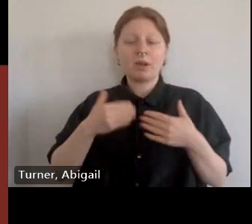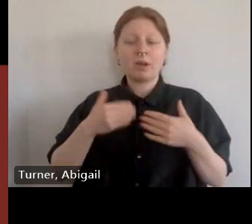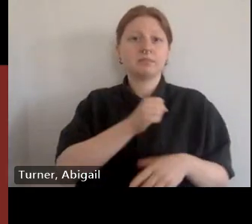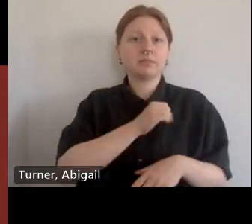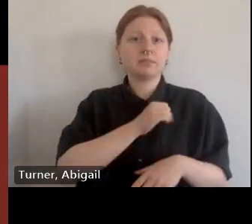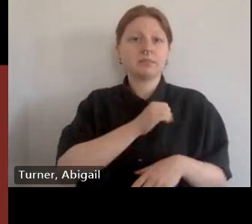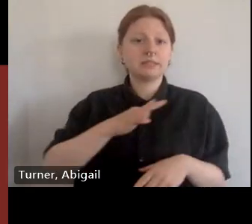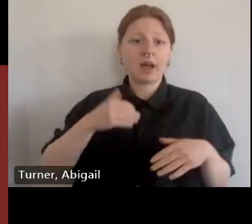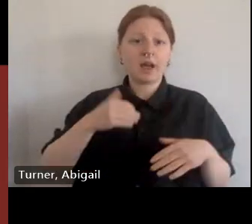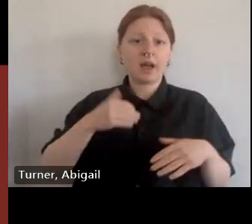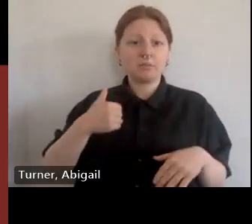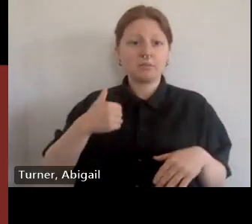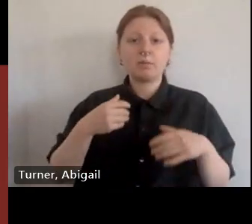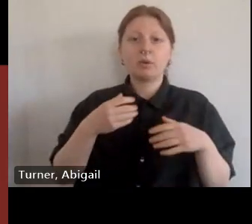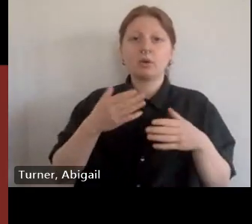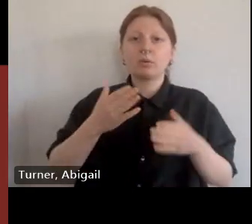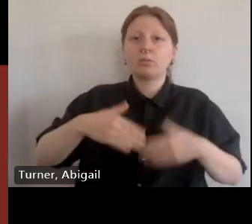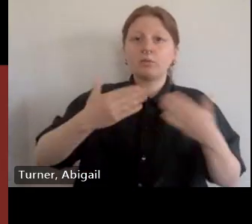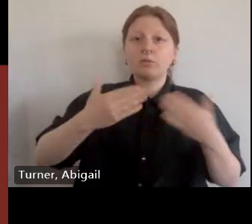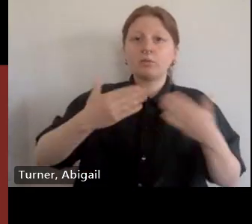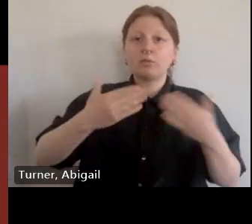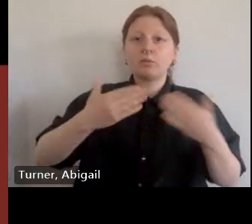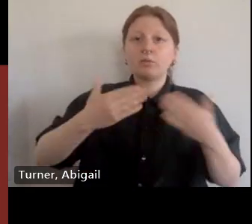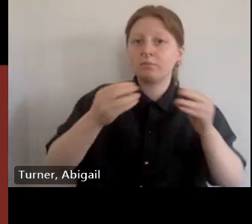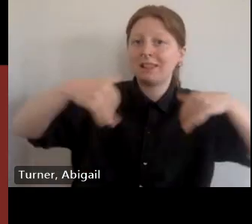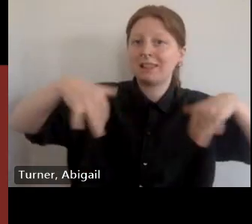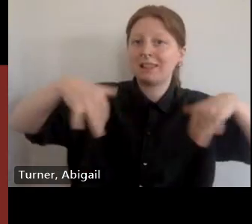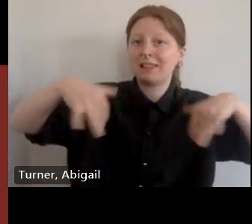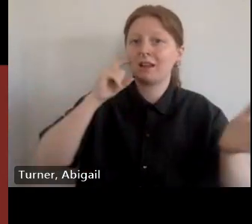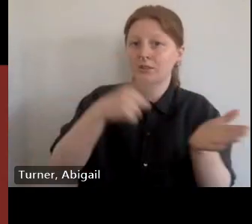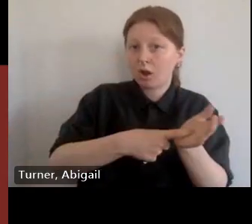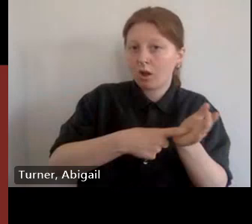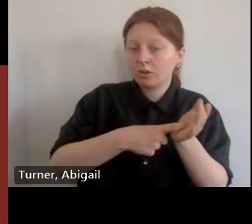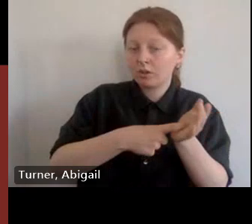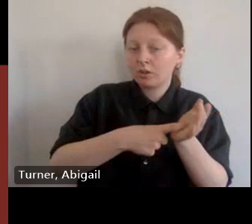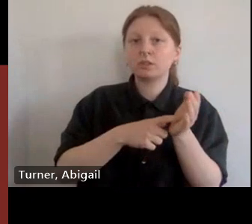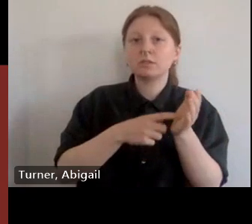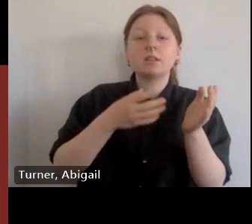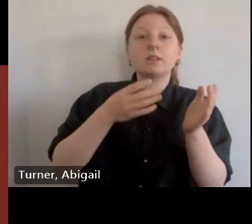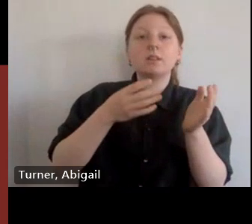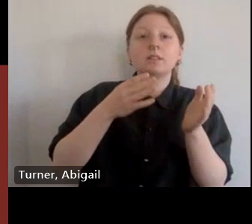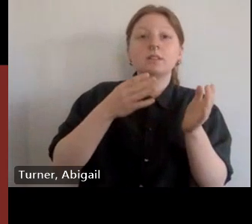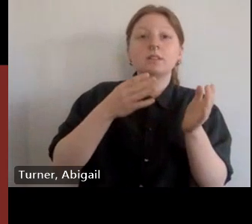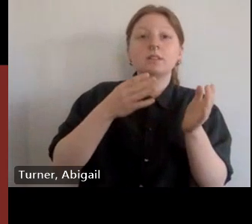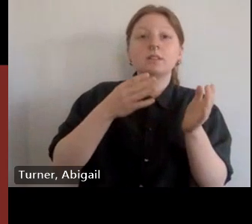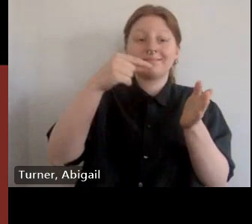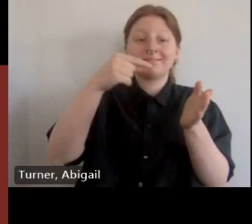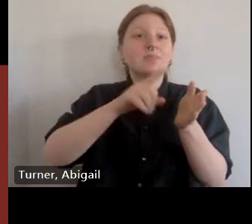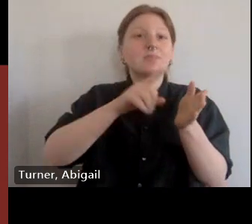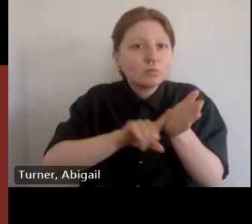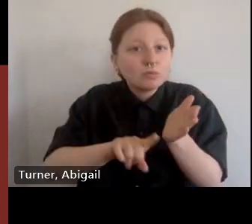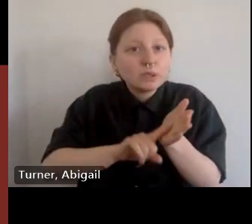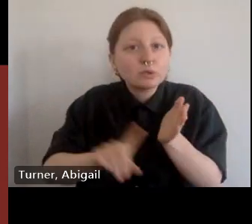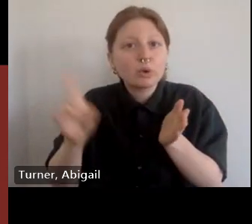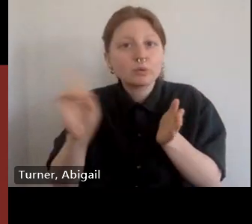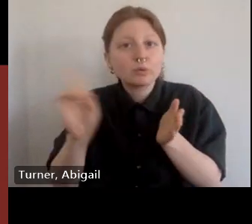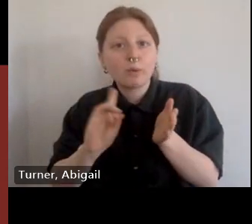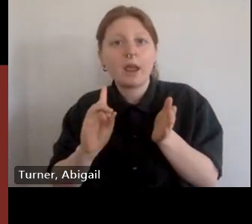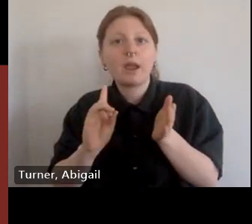give land acknowledgements through education and researching what people were where within the